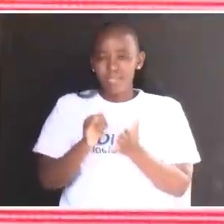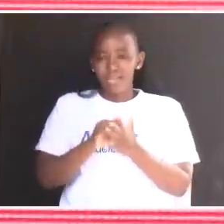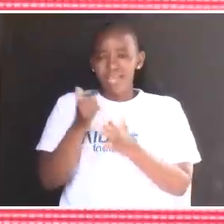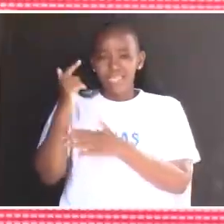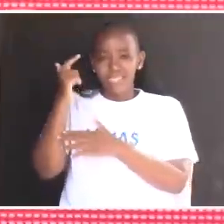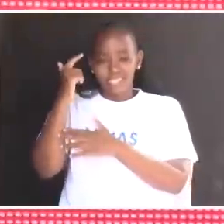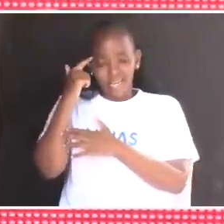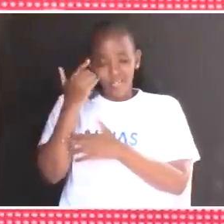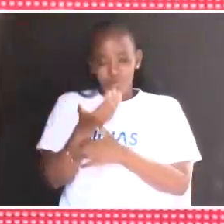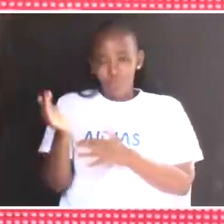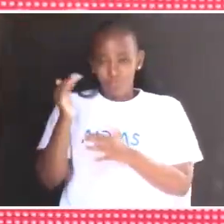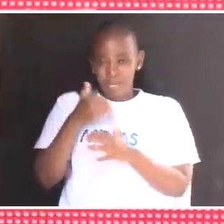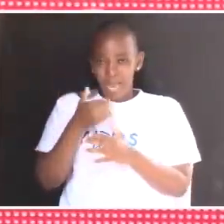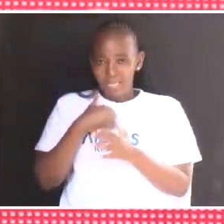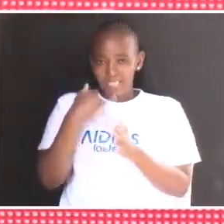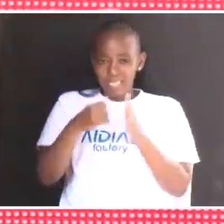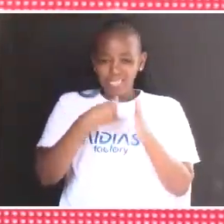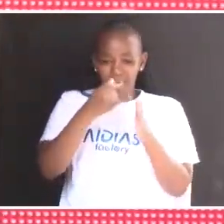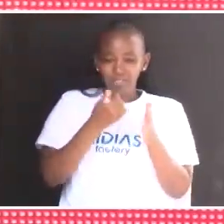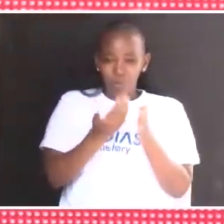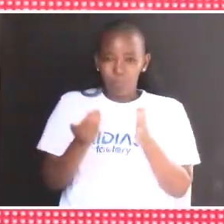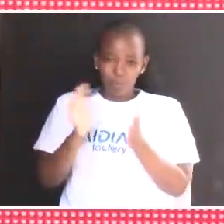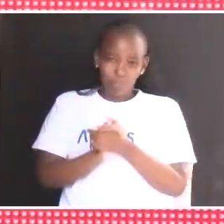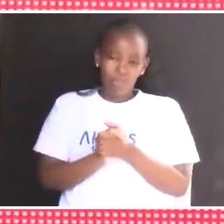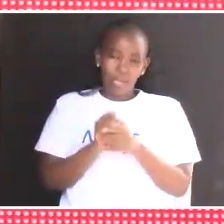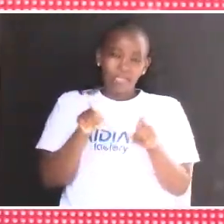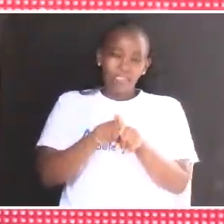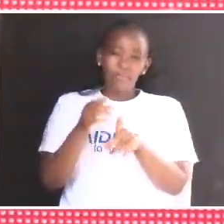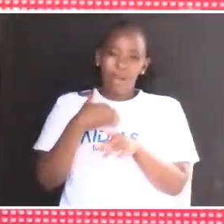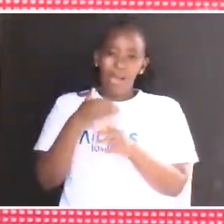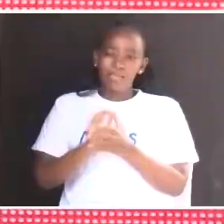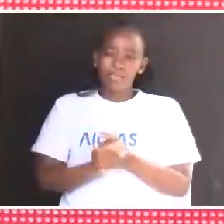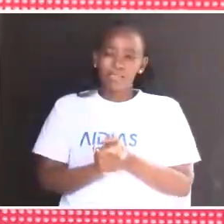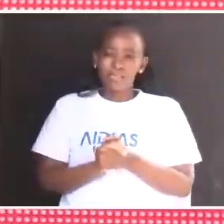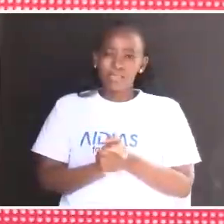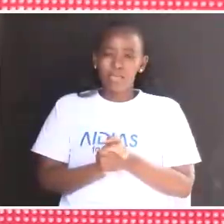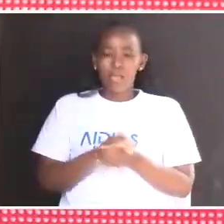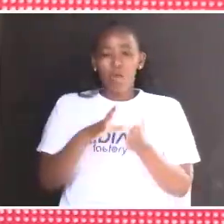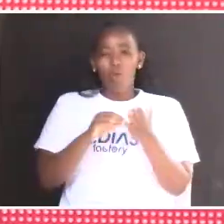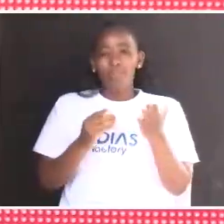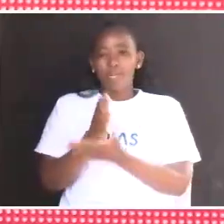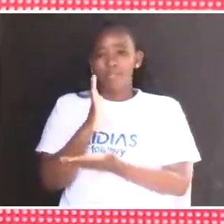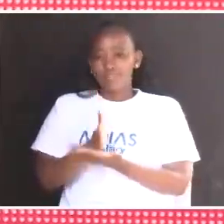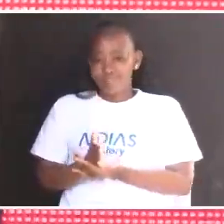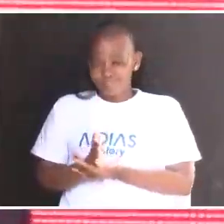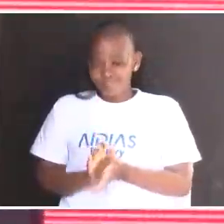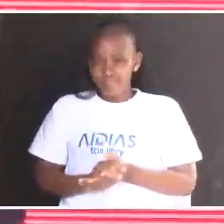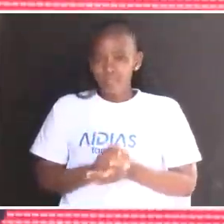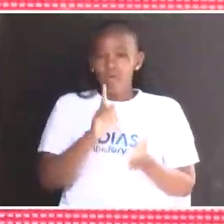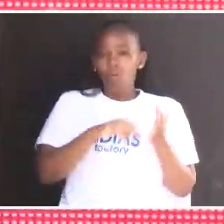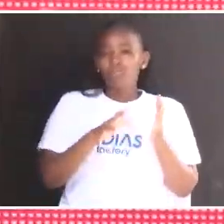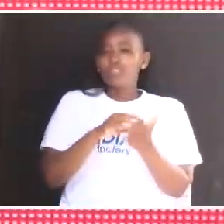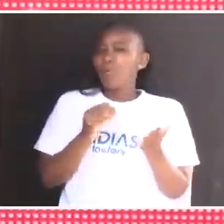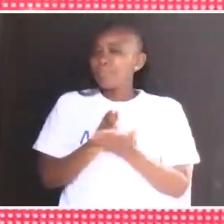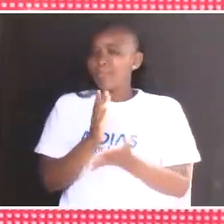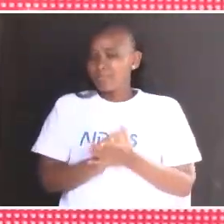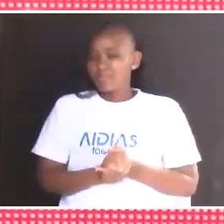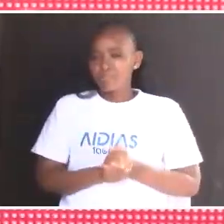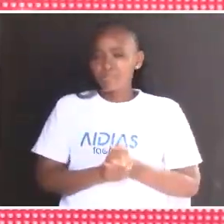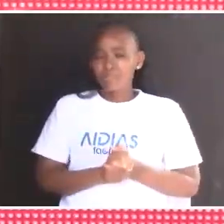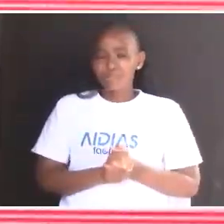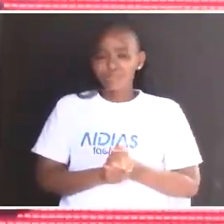intellectual property iko na industrial property na iko na copyright, sindio? So what is copyright?